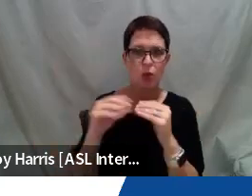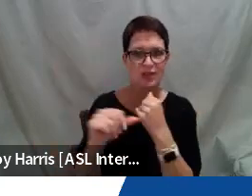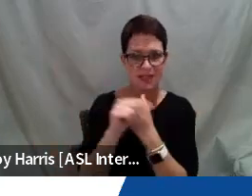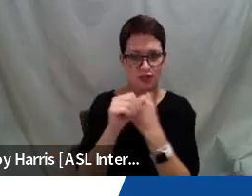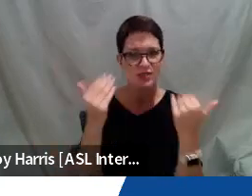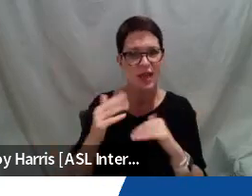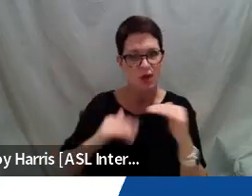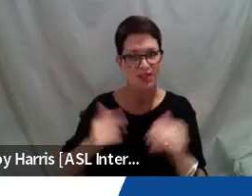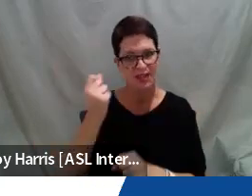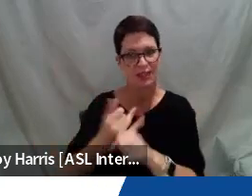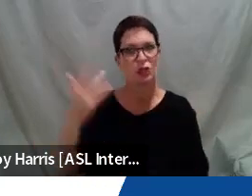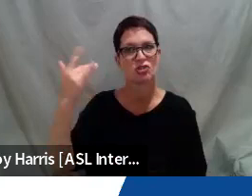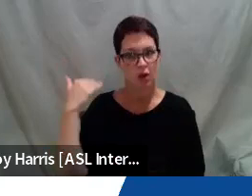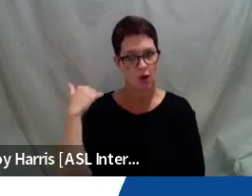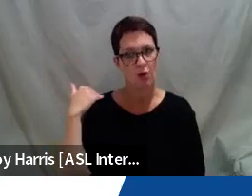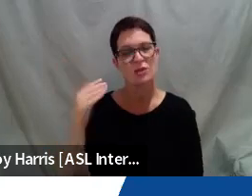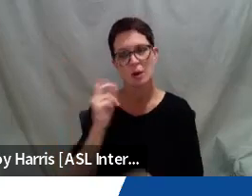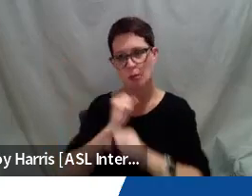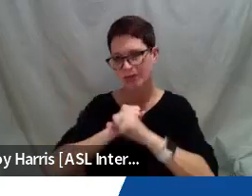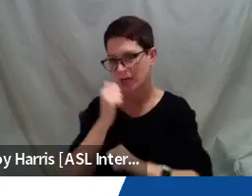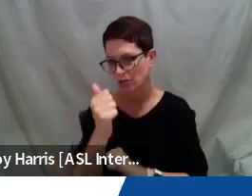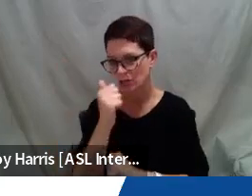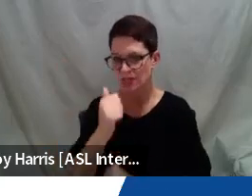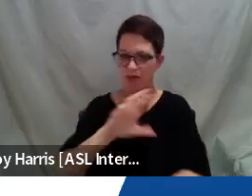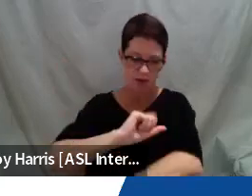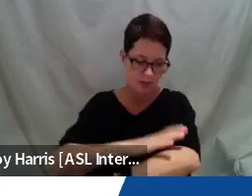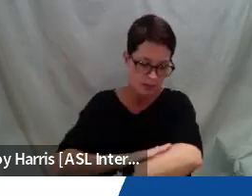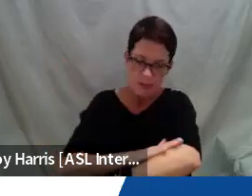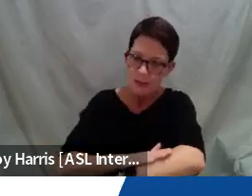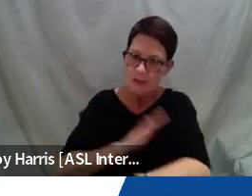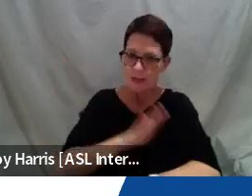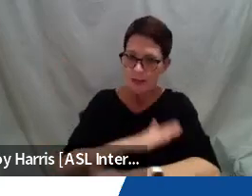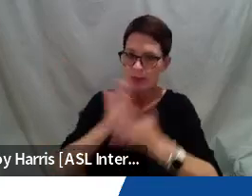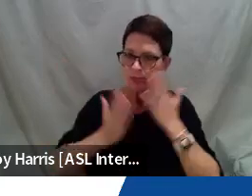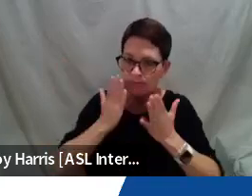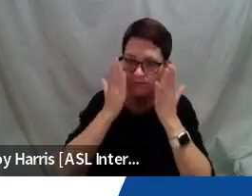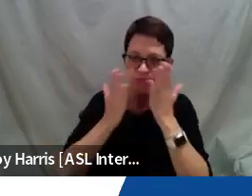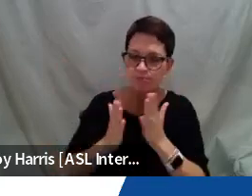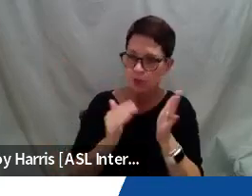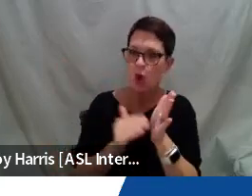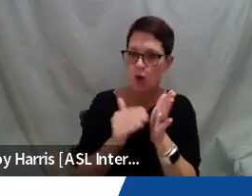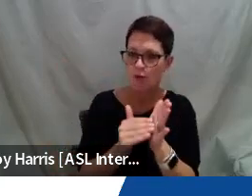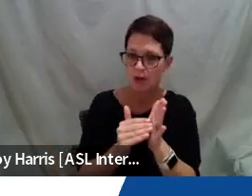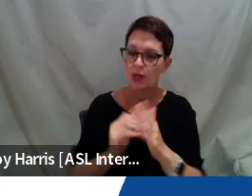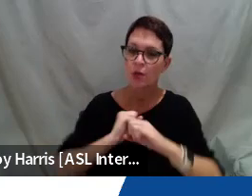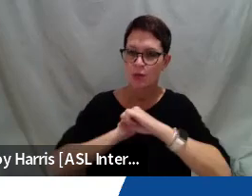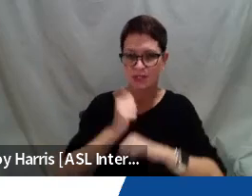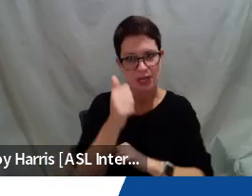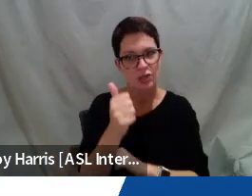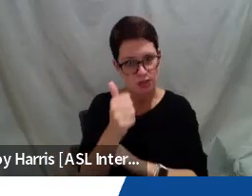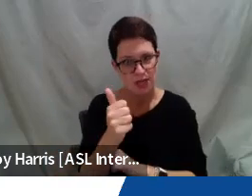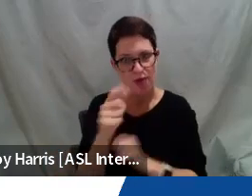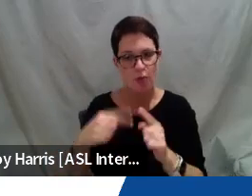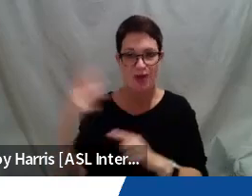it was years ago. So applying those methods should give yourself a bit more protection when